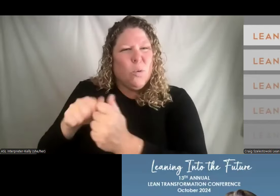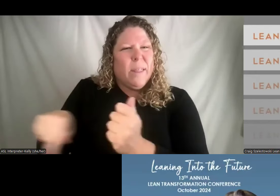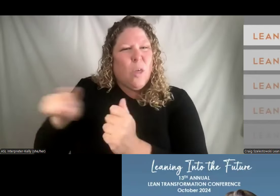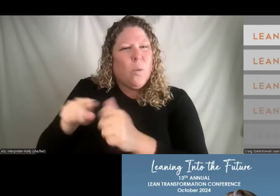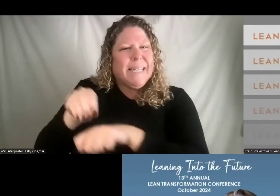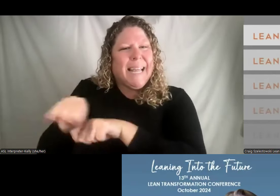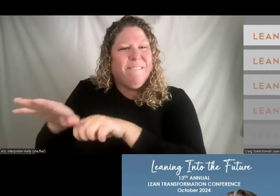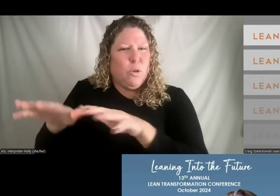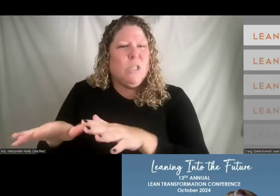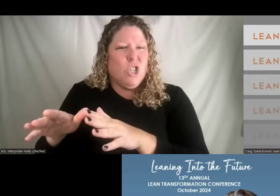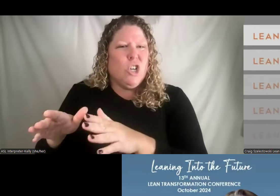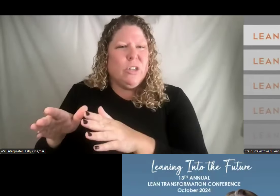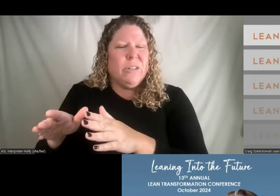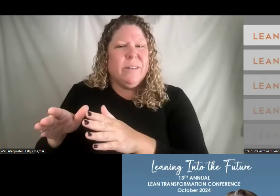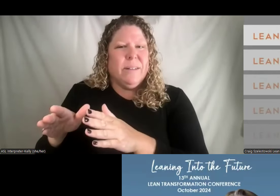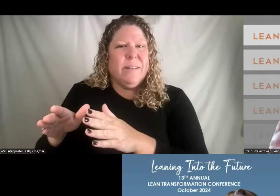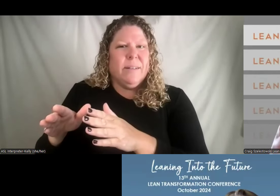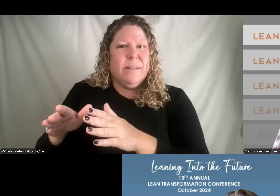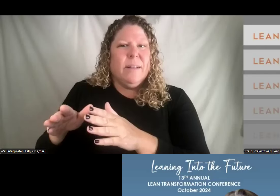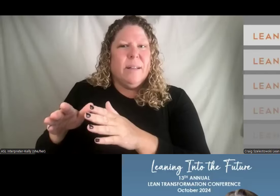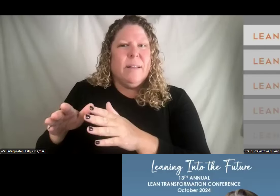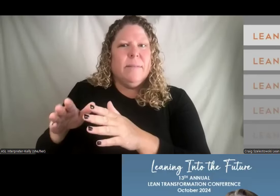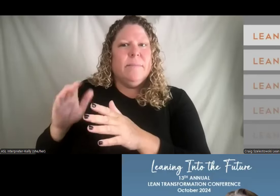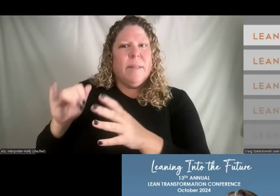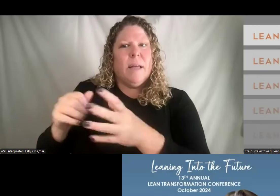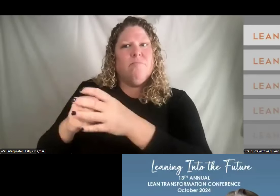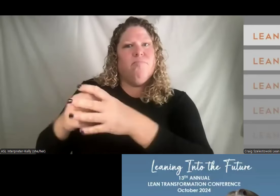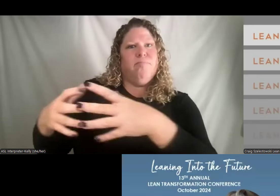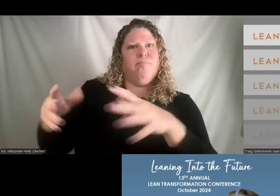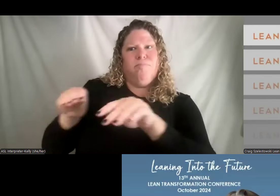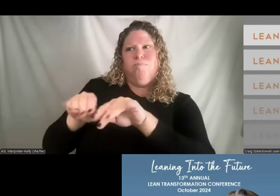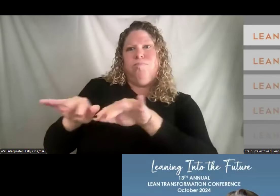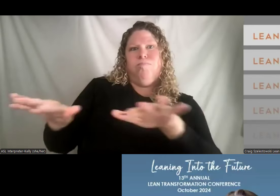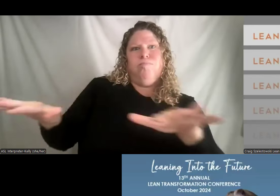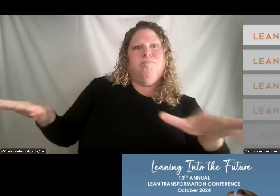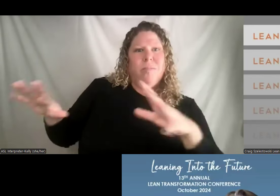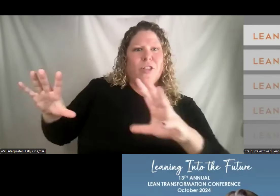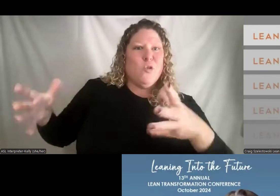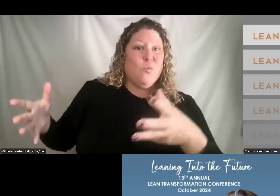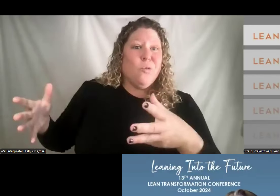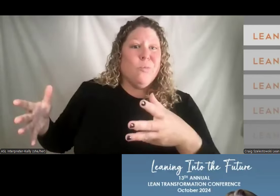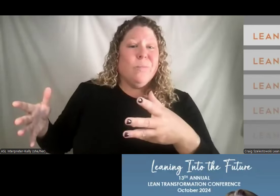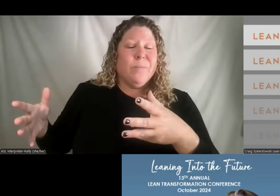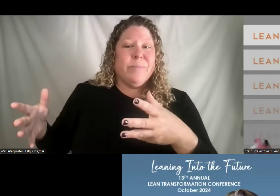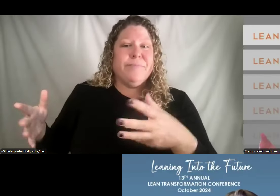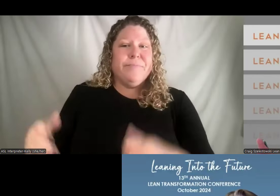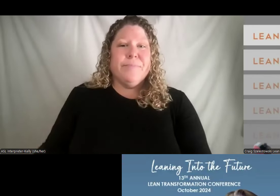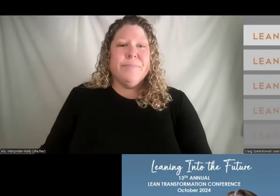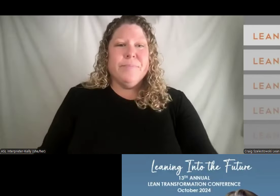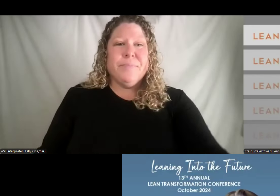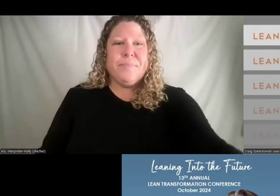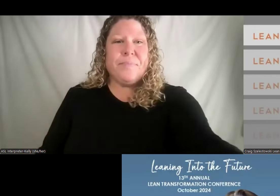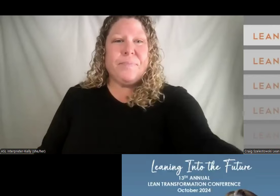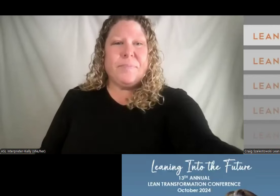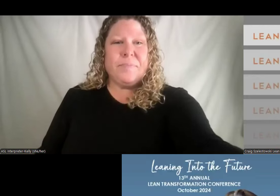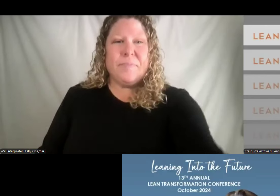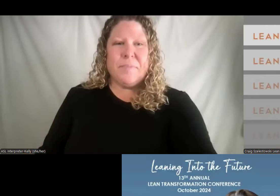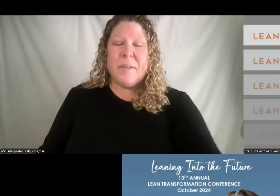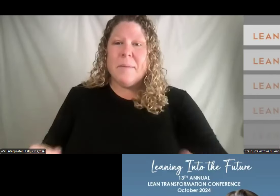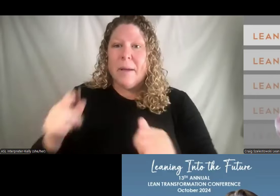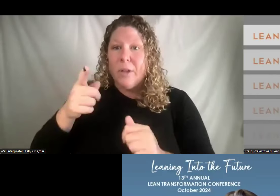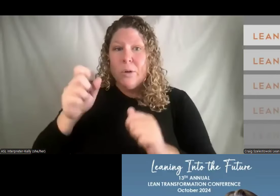group. That to me is a way of scaling out that influence without authority model. But you can almost create a social